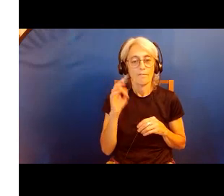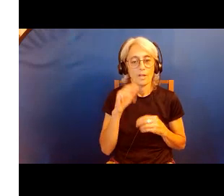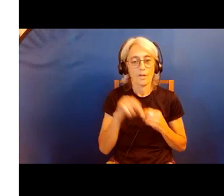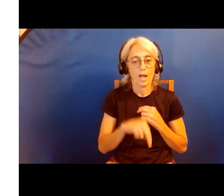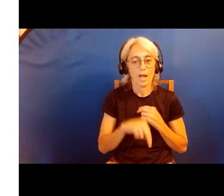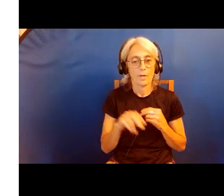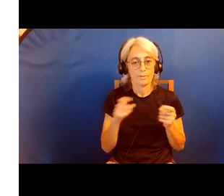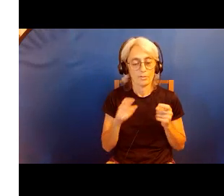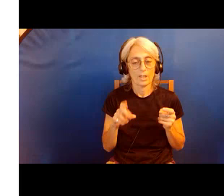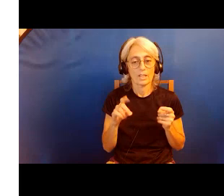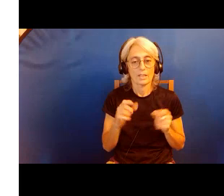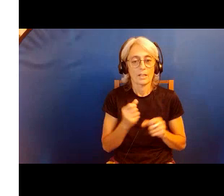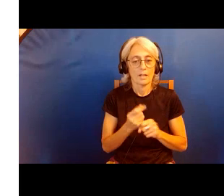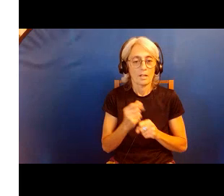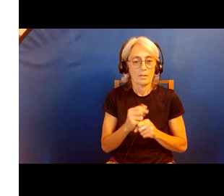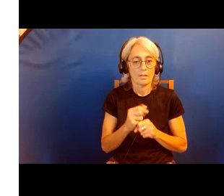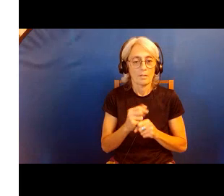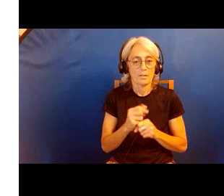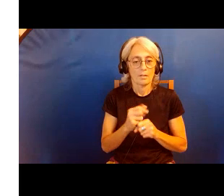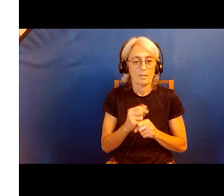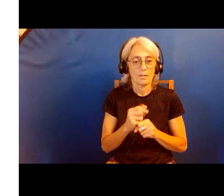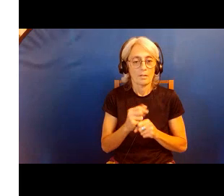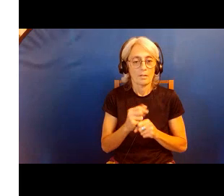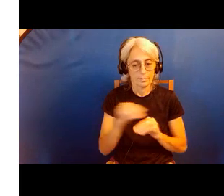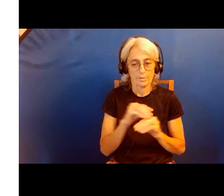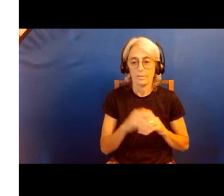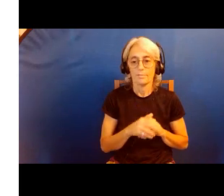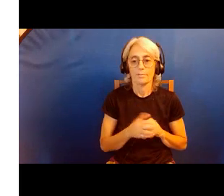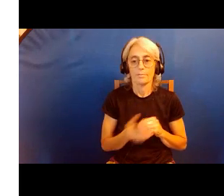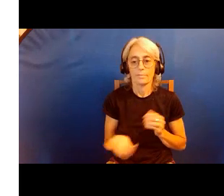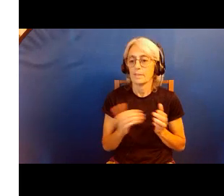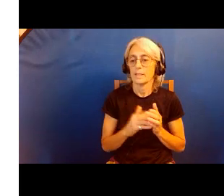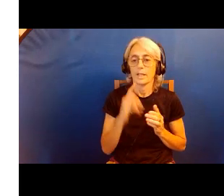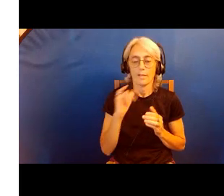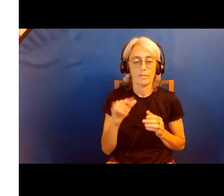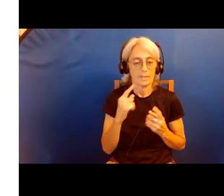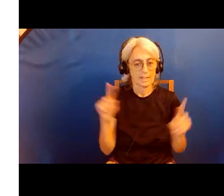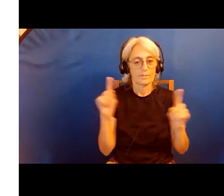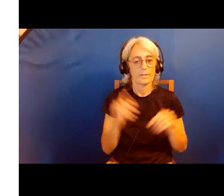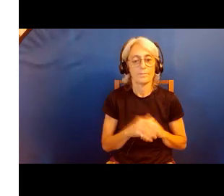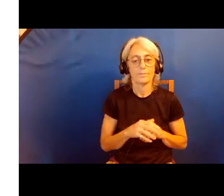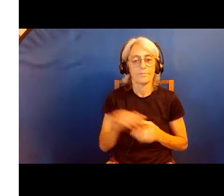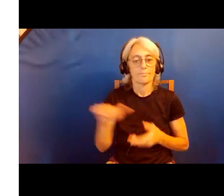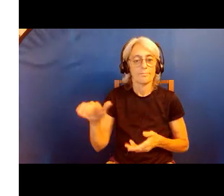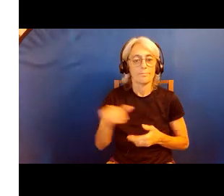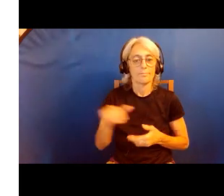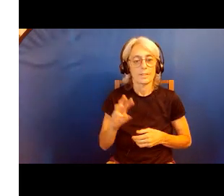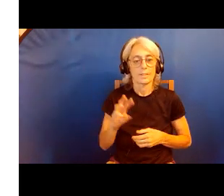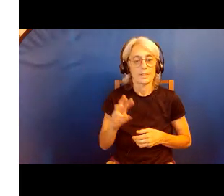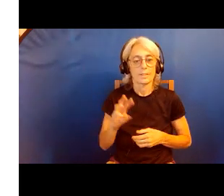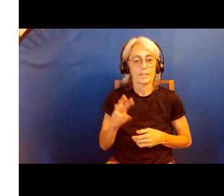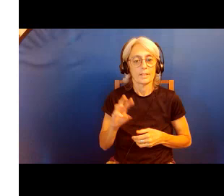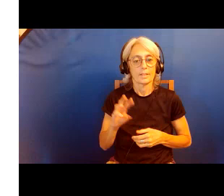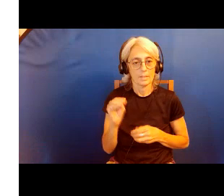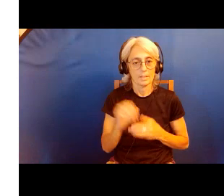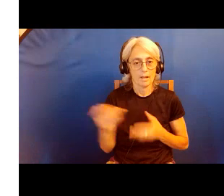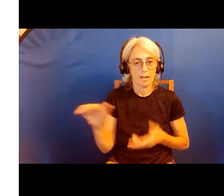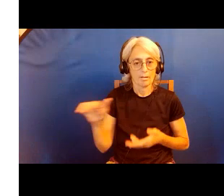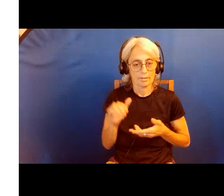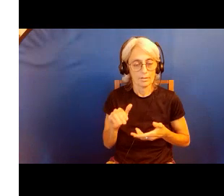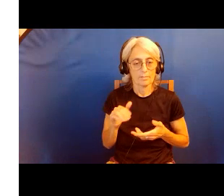annual August redistribution. California was once again quite successful. We received $611 million through that August